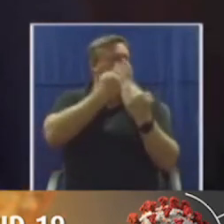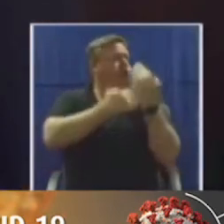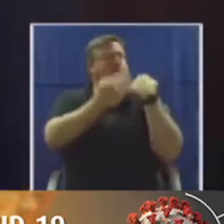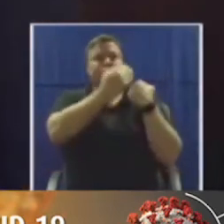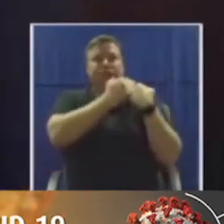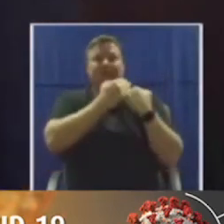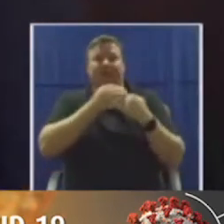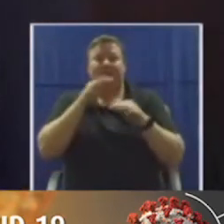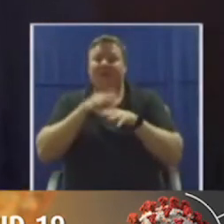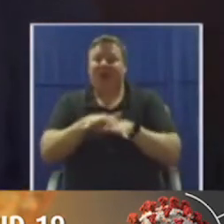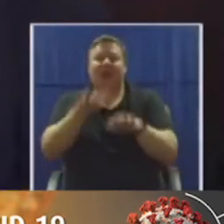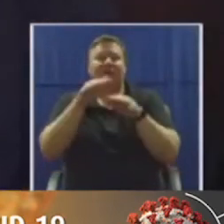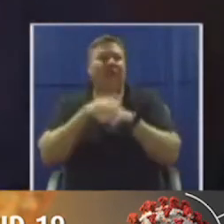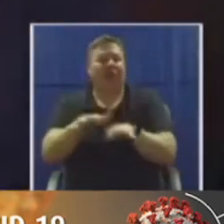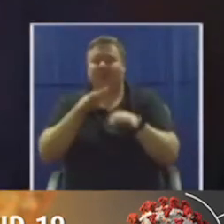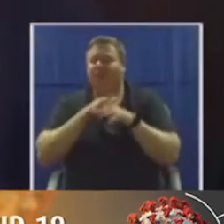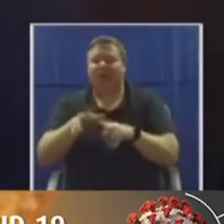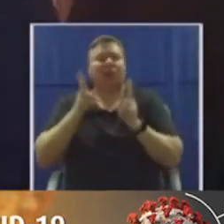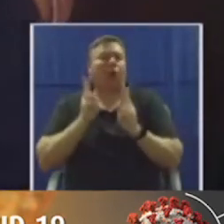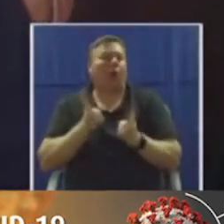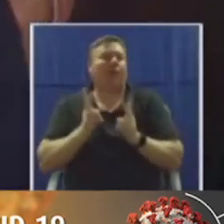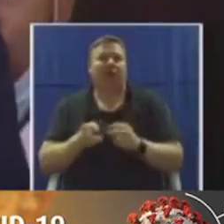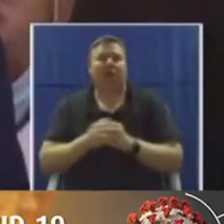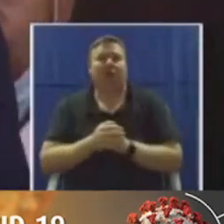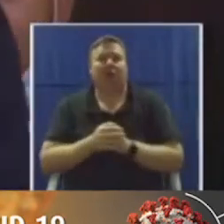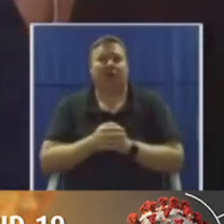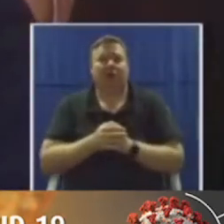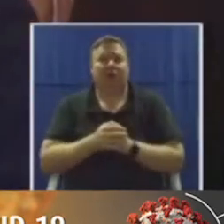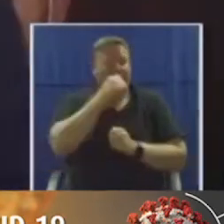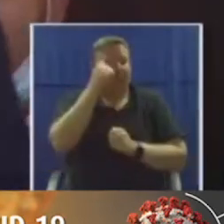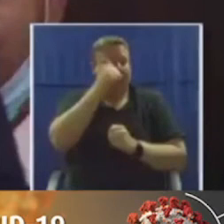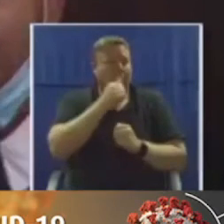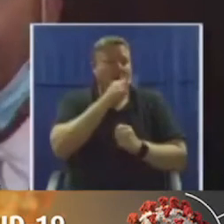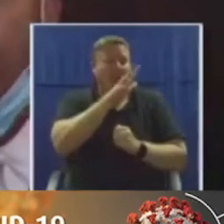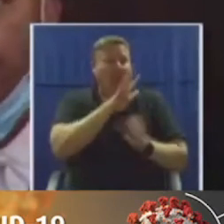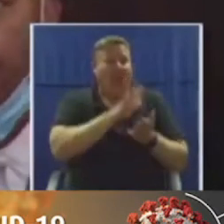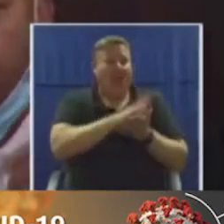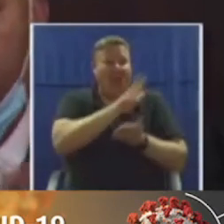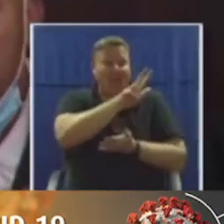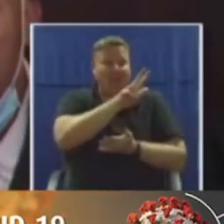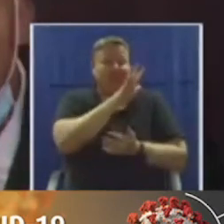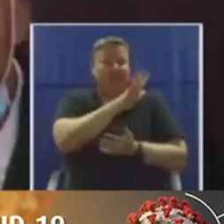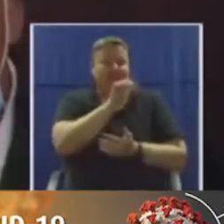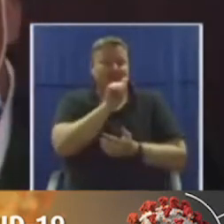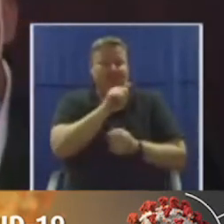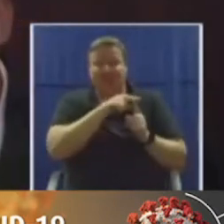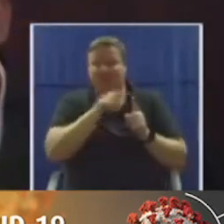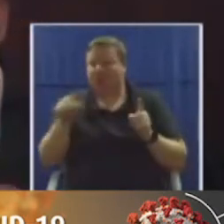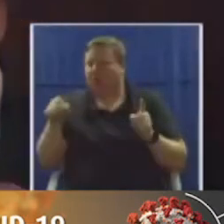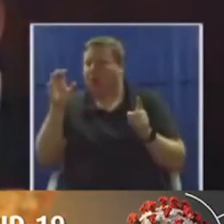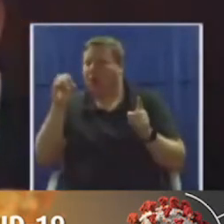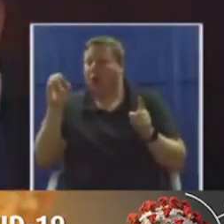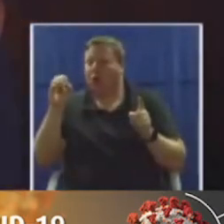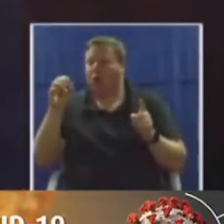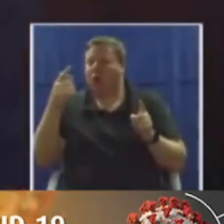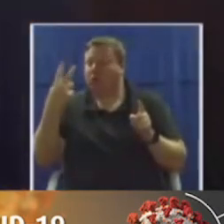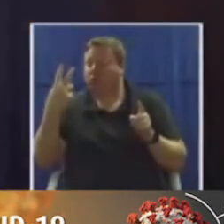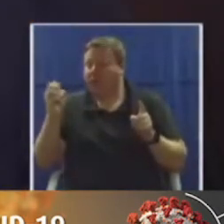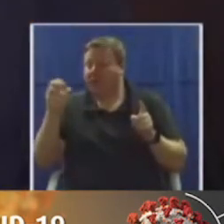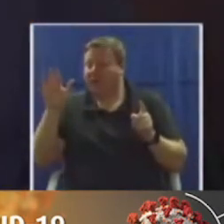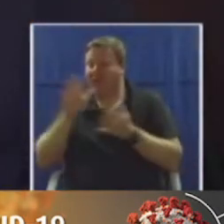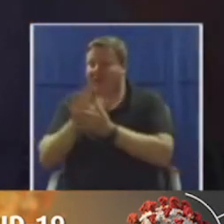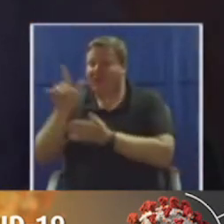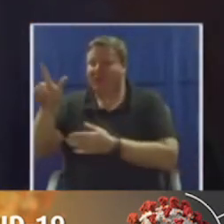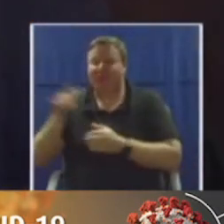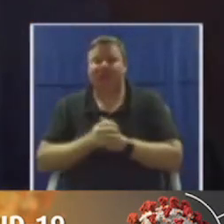see that flooding is common in KZN. Between April 1856 and October 2017, on